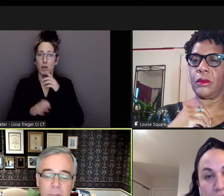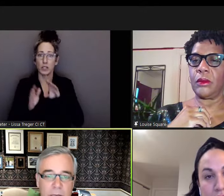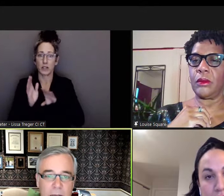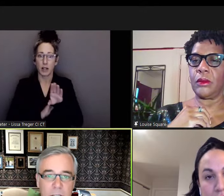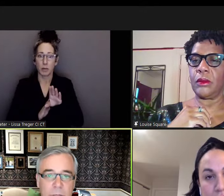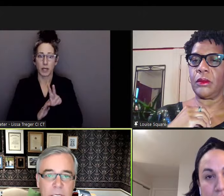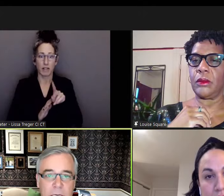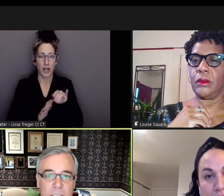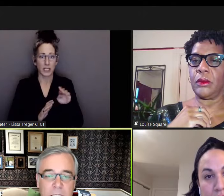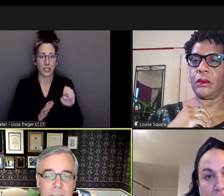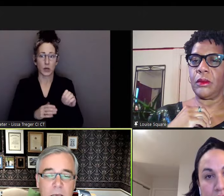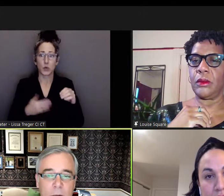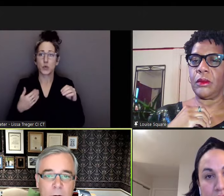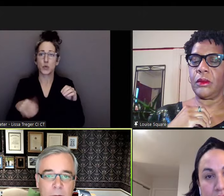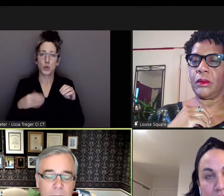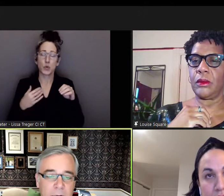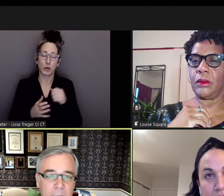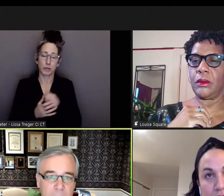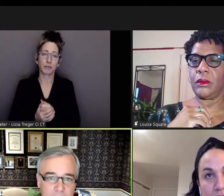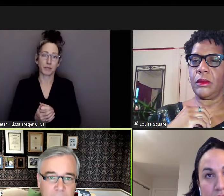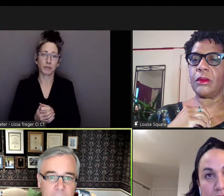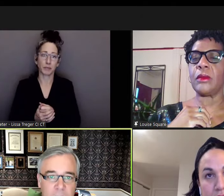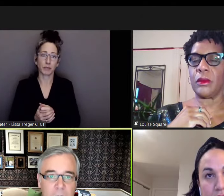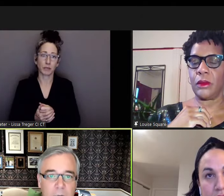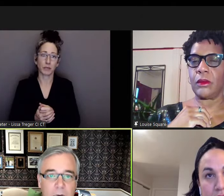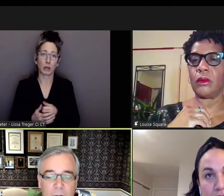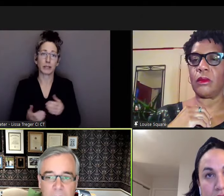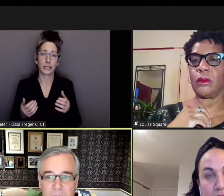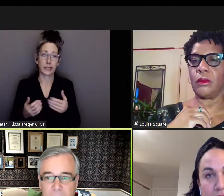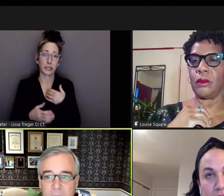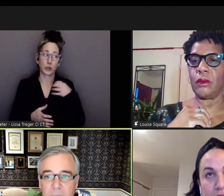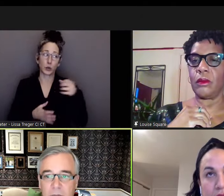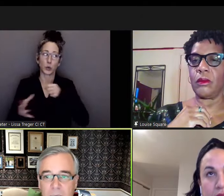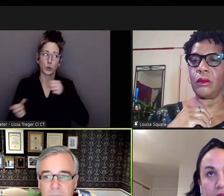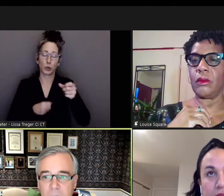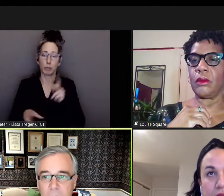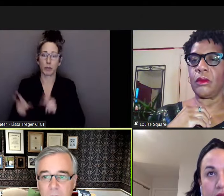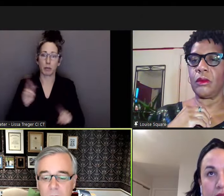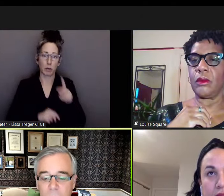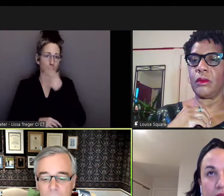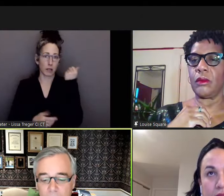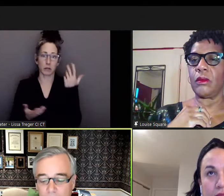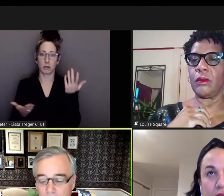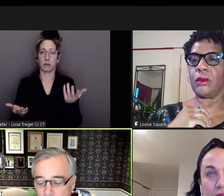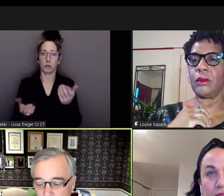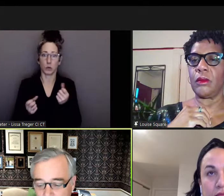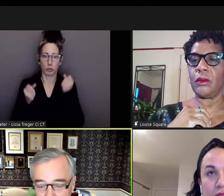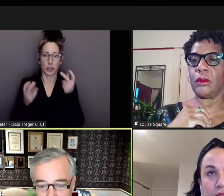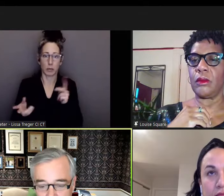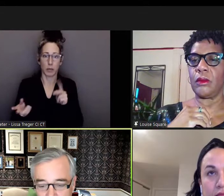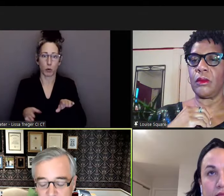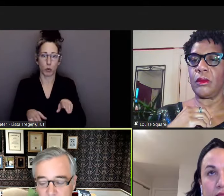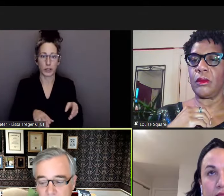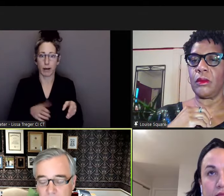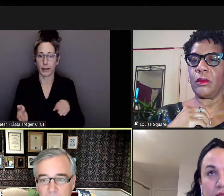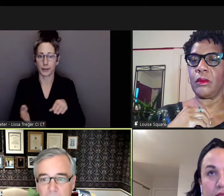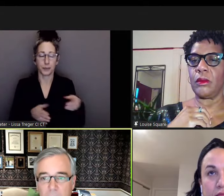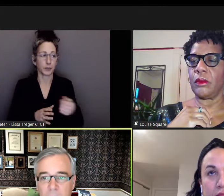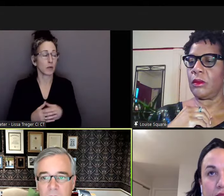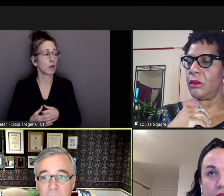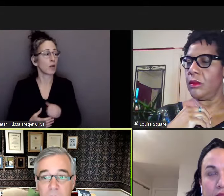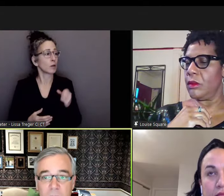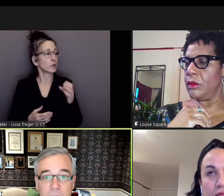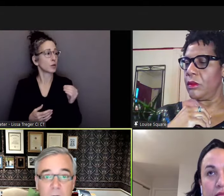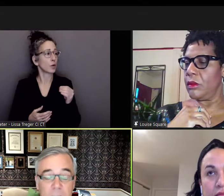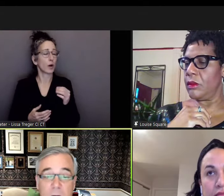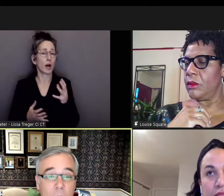simply because we had so many cases and were able to make a determination on the efficacy of the vaccine. I'd like to emphasize that